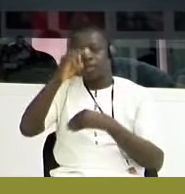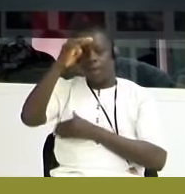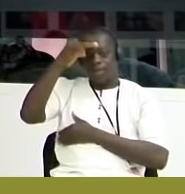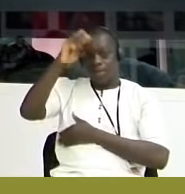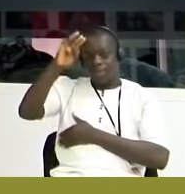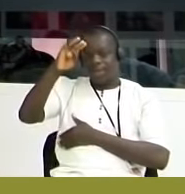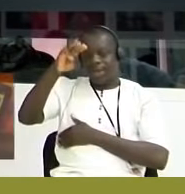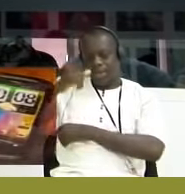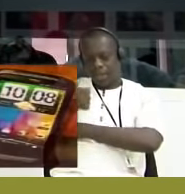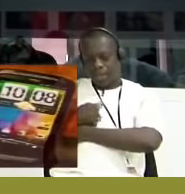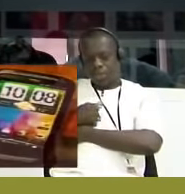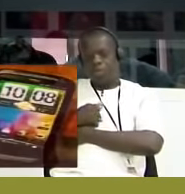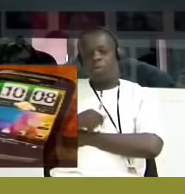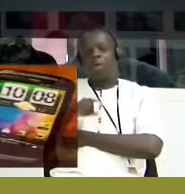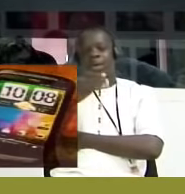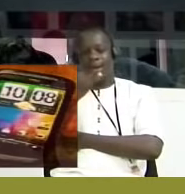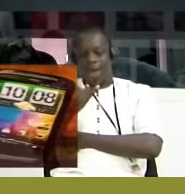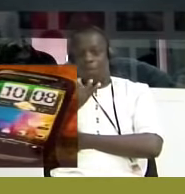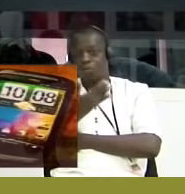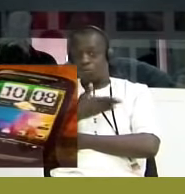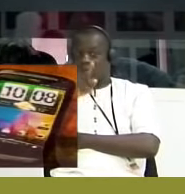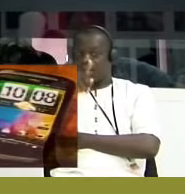So you held that position for